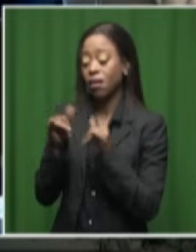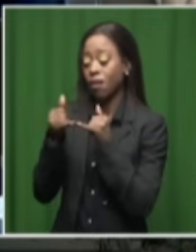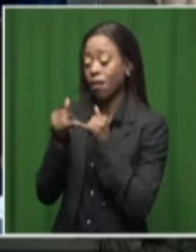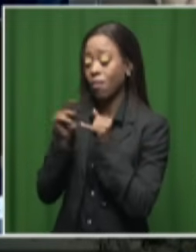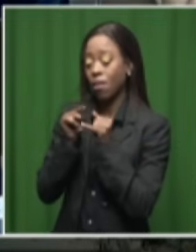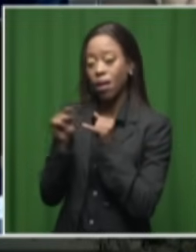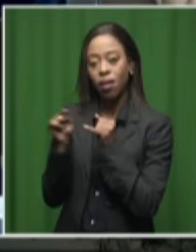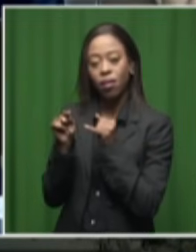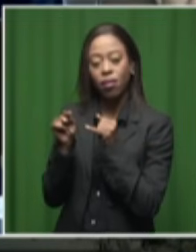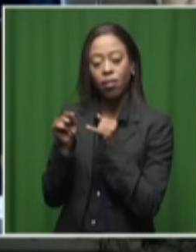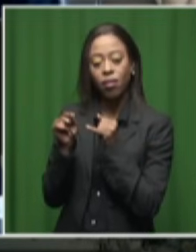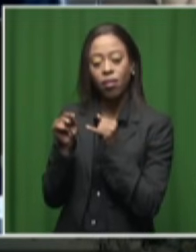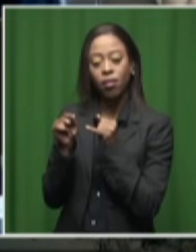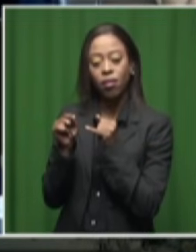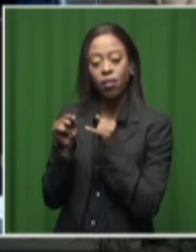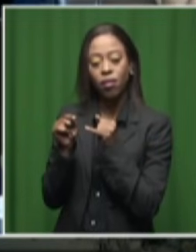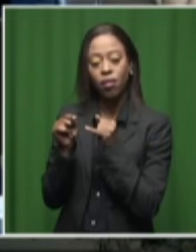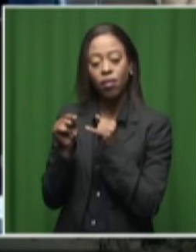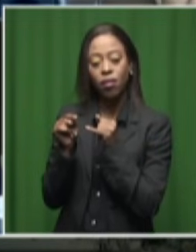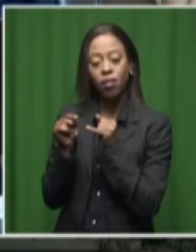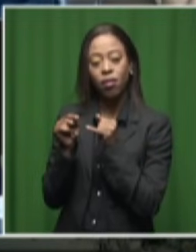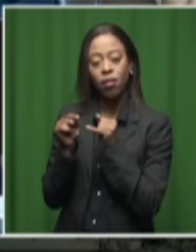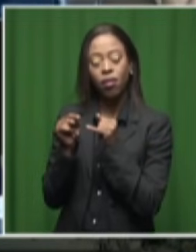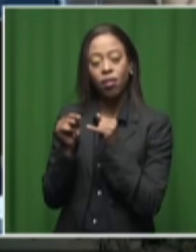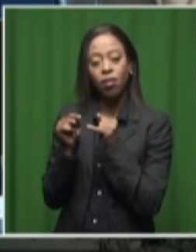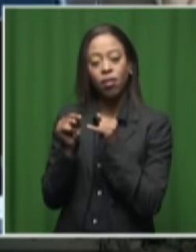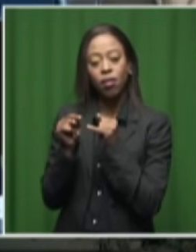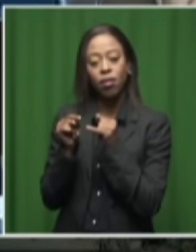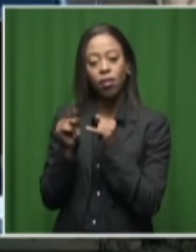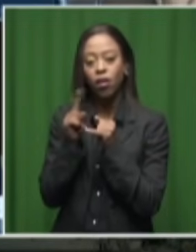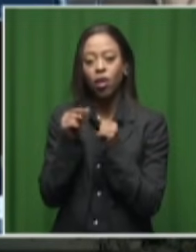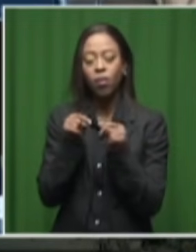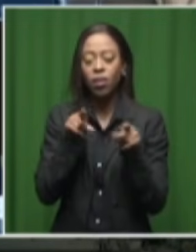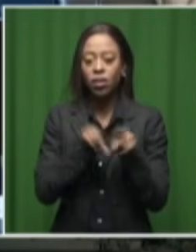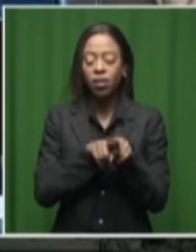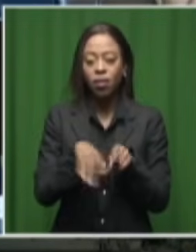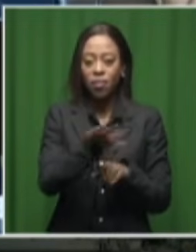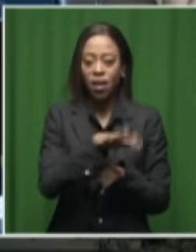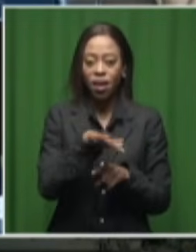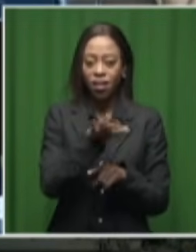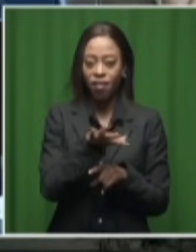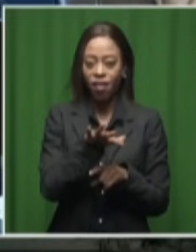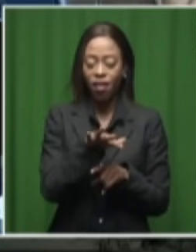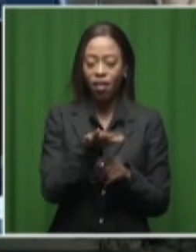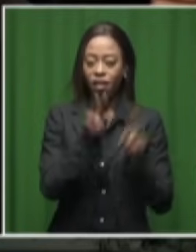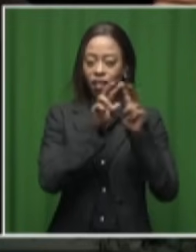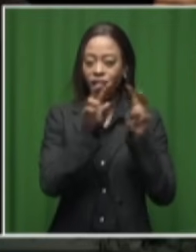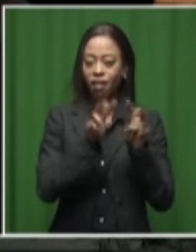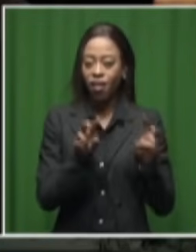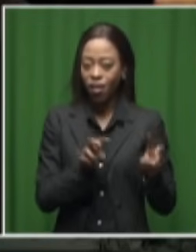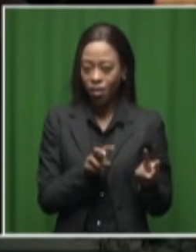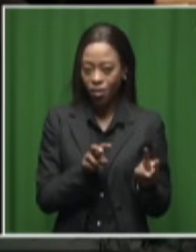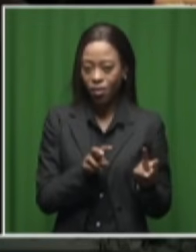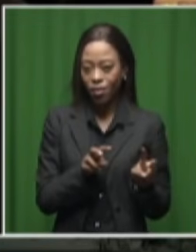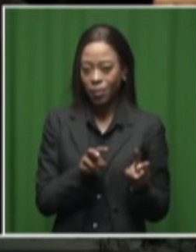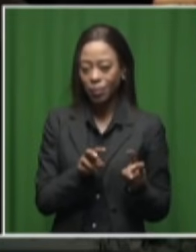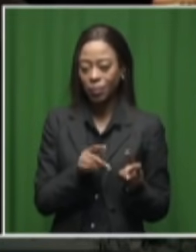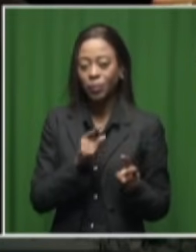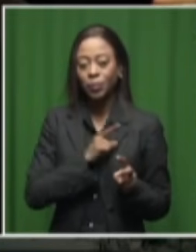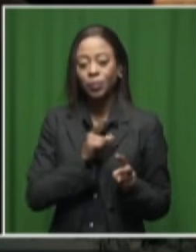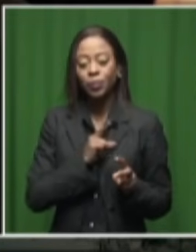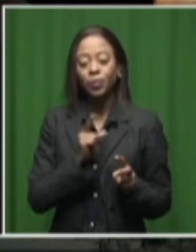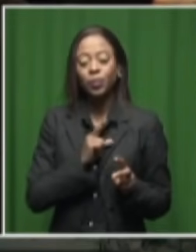be in the same stable with the generation company of ESCOM, so that it treats all